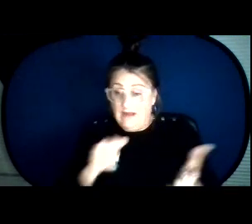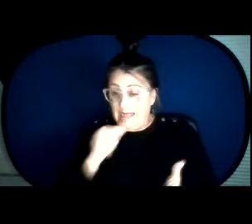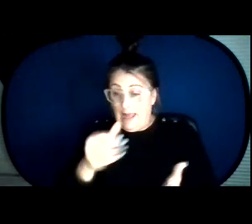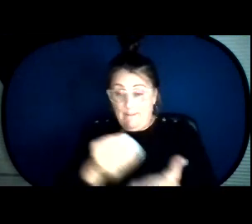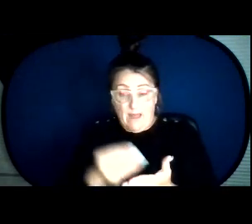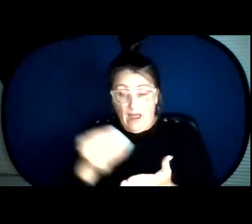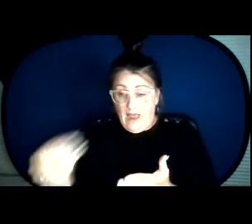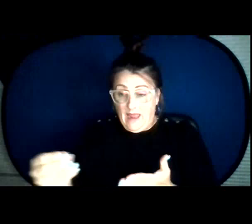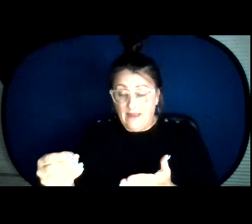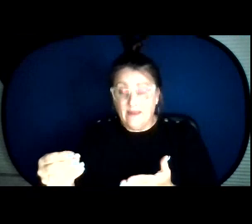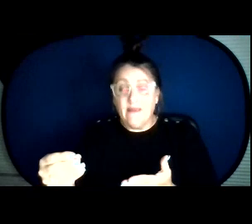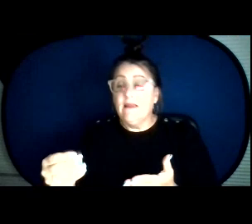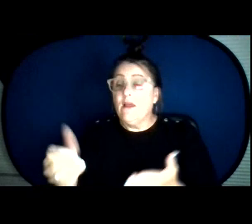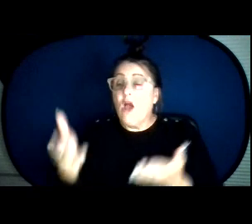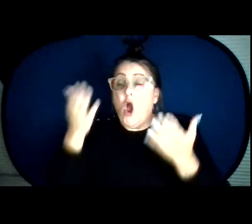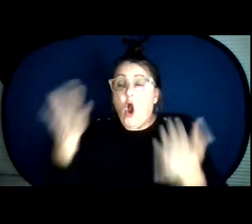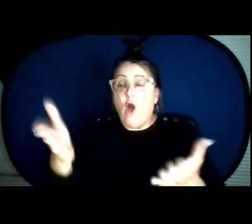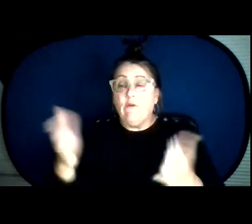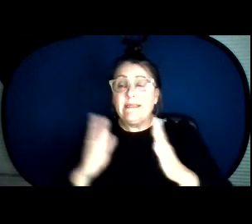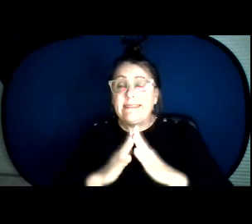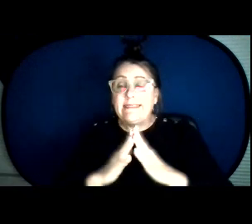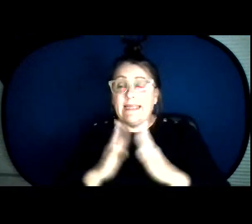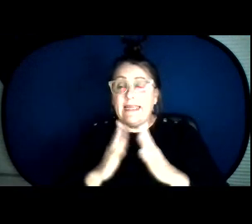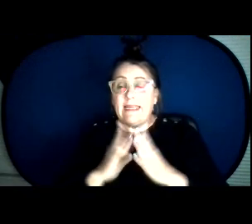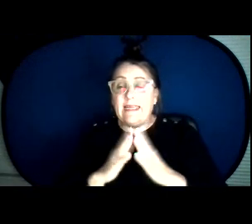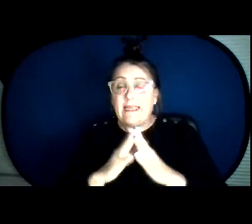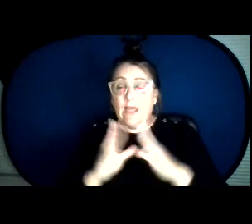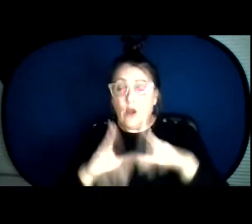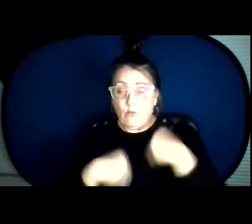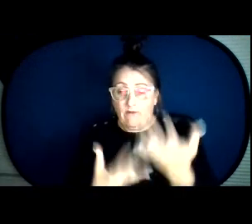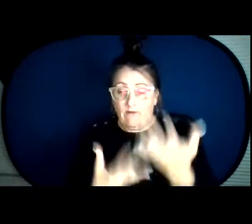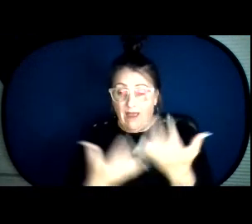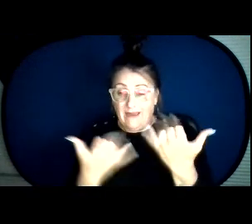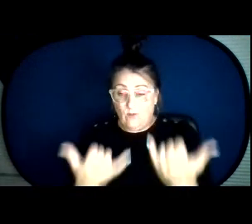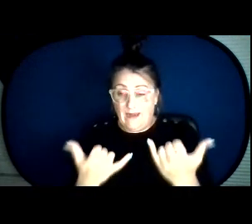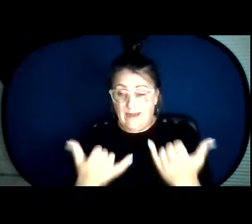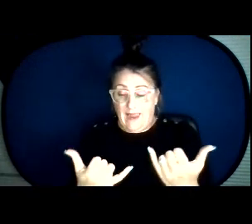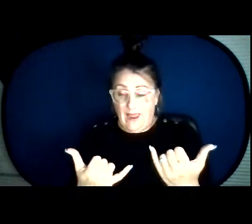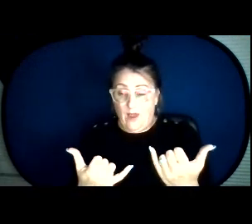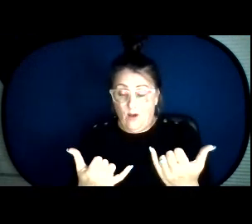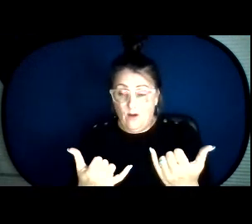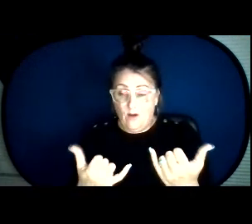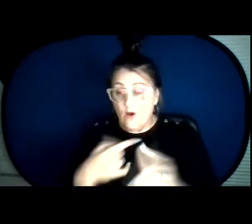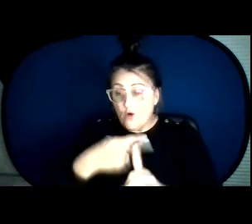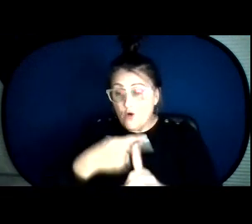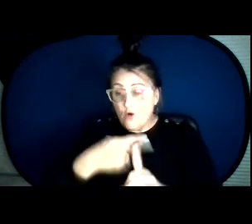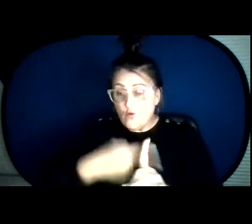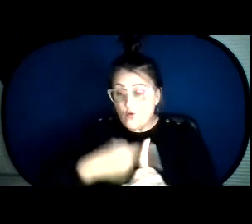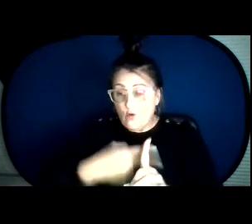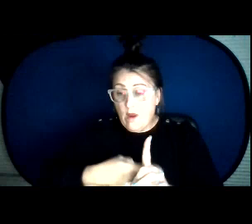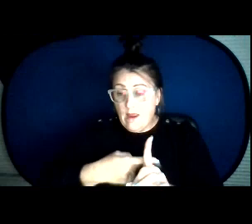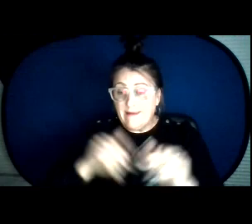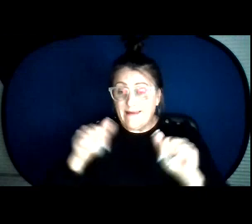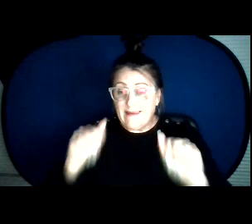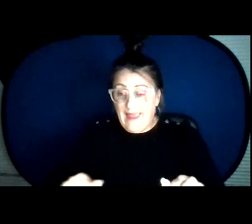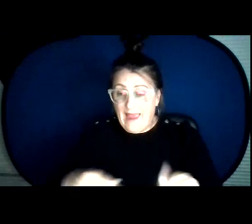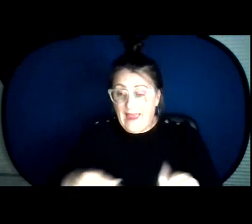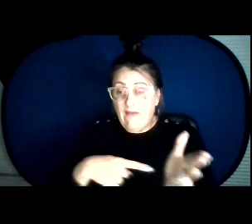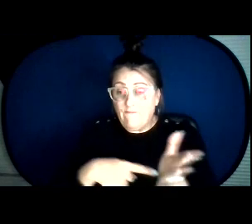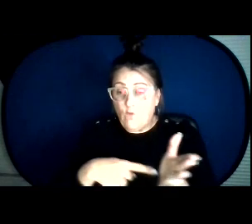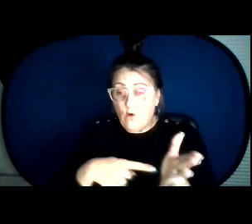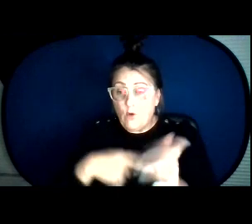is offered to the city, who is required to provide the existing tenant with the opportunity to rent at affordable rent if income